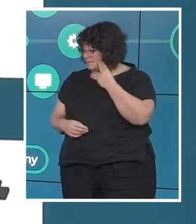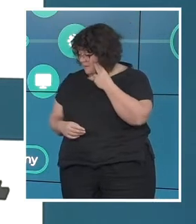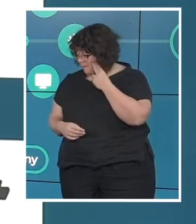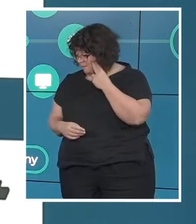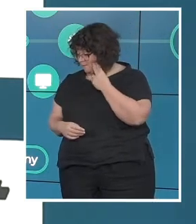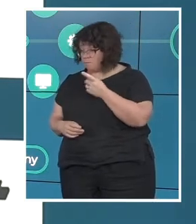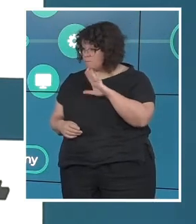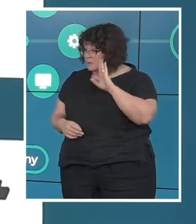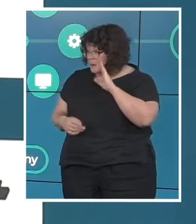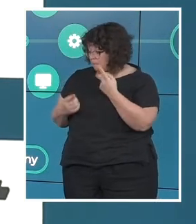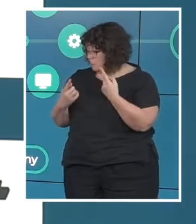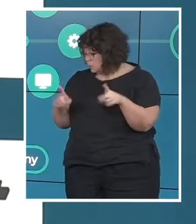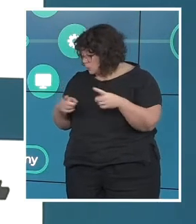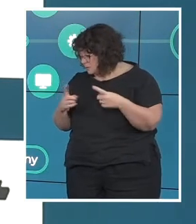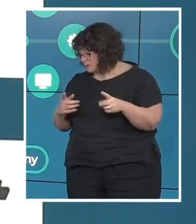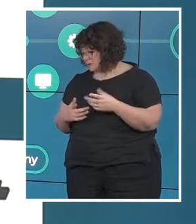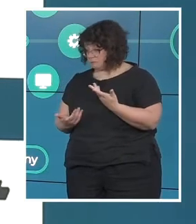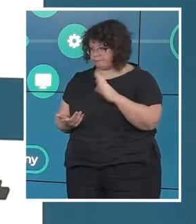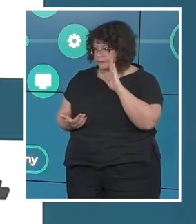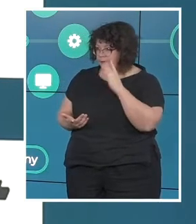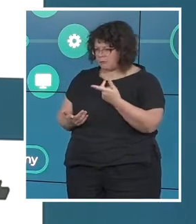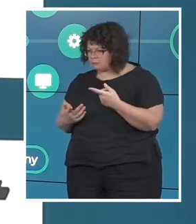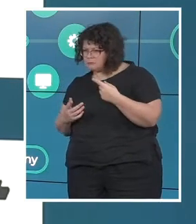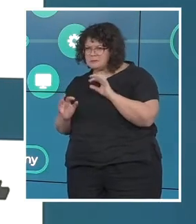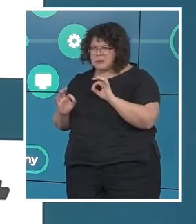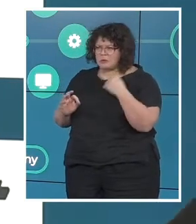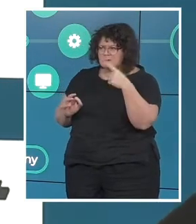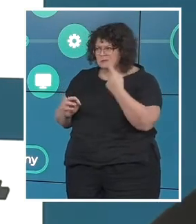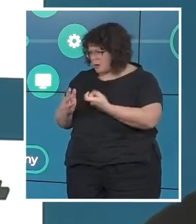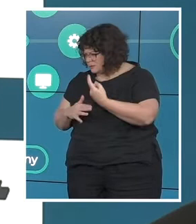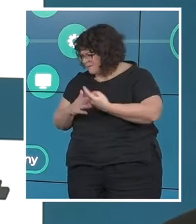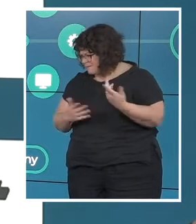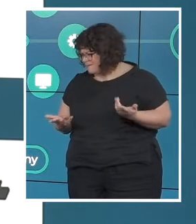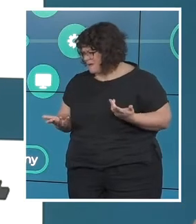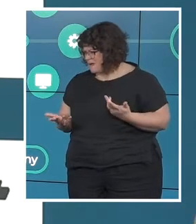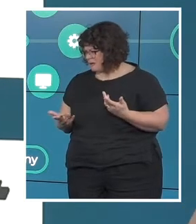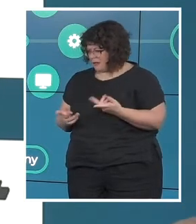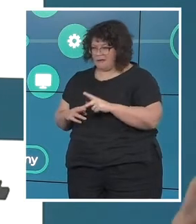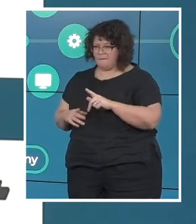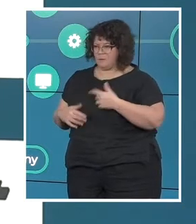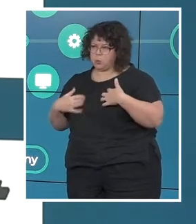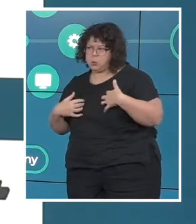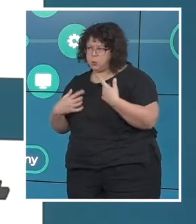energetic music and someone's running, you can hear their feet, you can hear the music, and it's just trying to